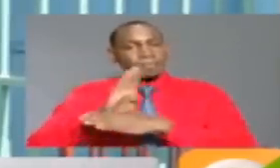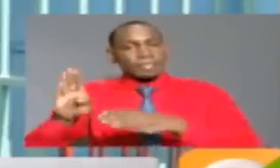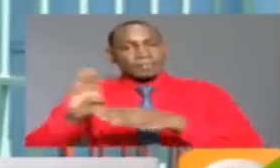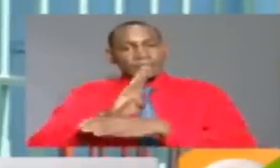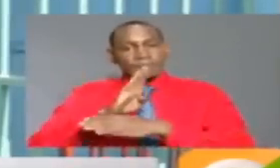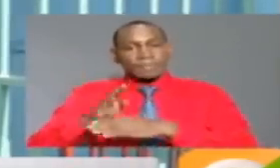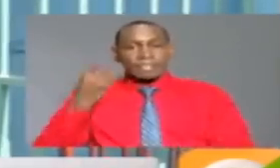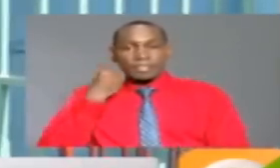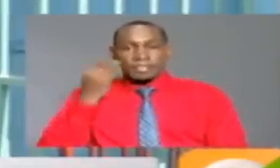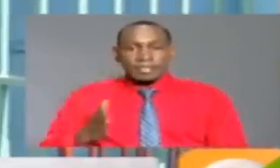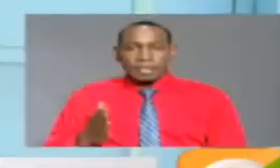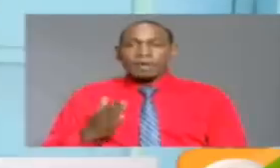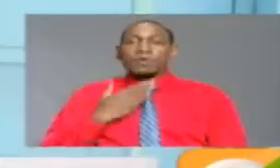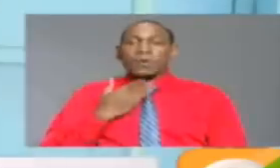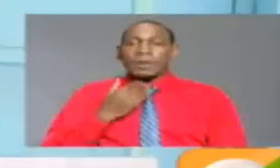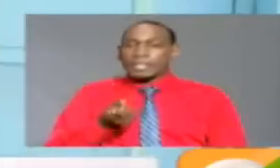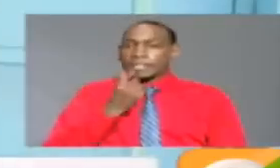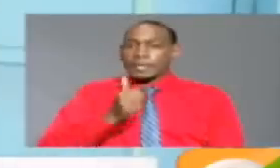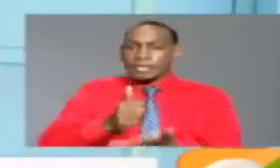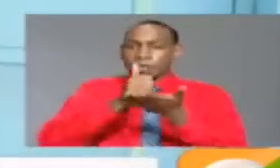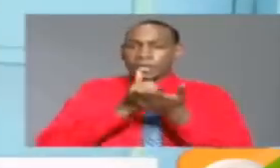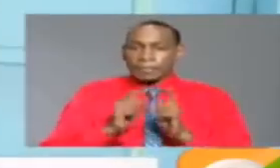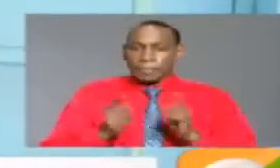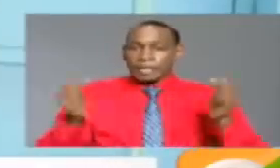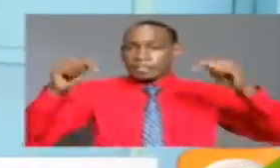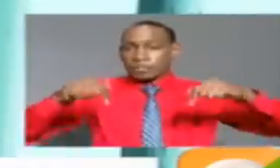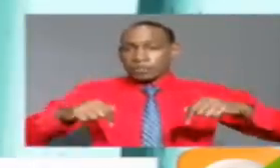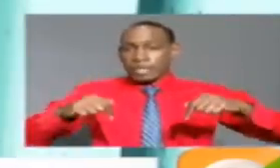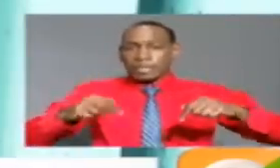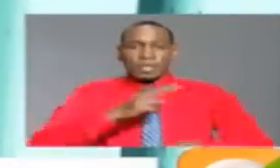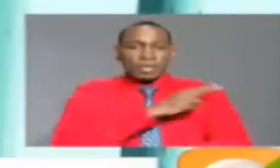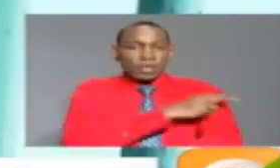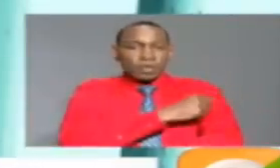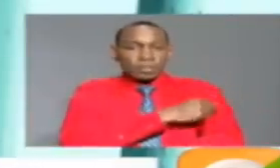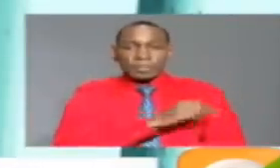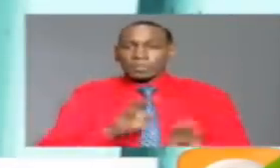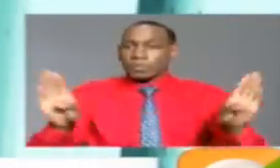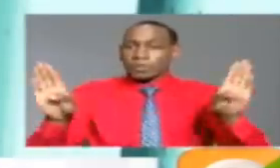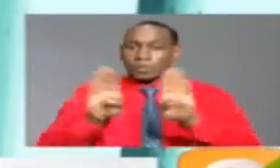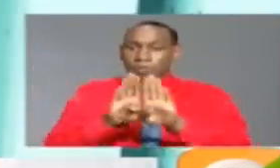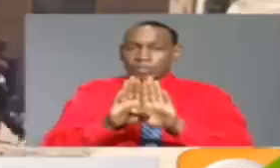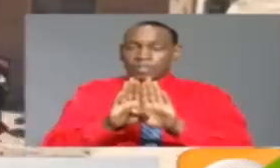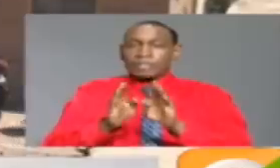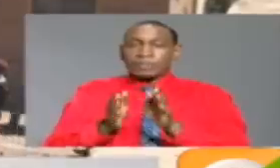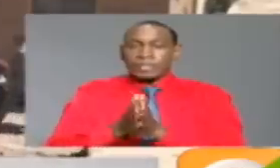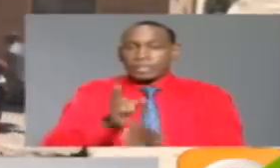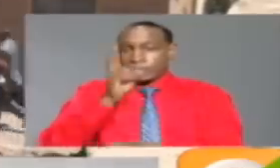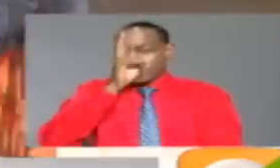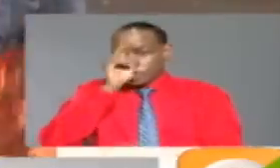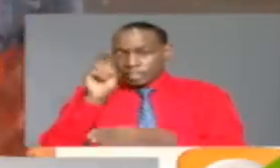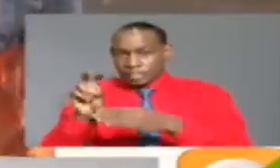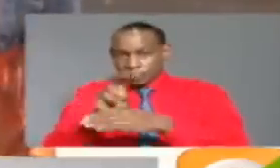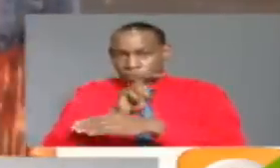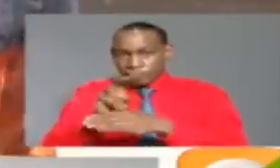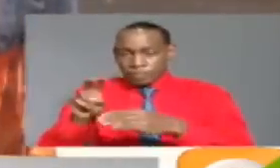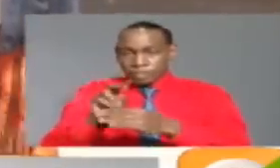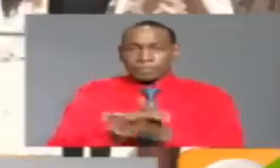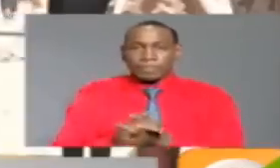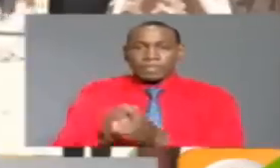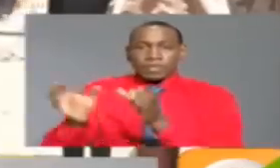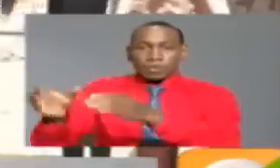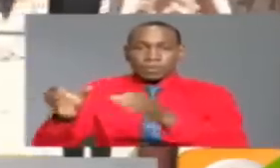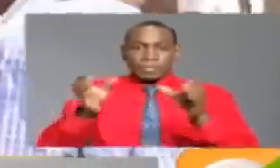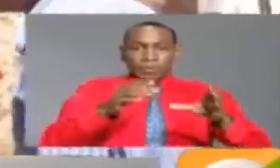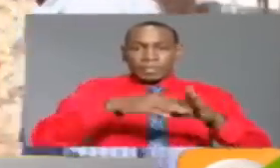patients seeking medical assistance. But today, the place is under lock and police watch. Along the alley, groupings